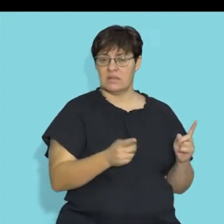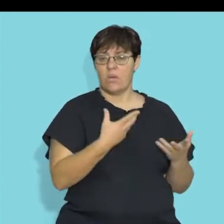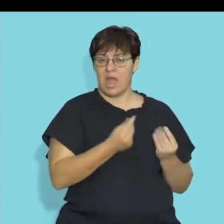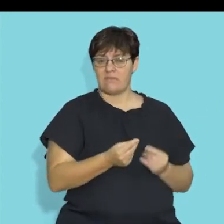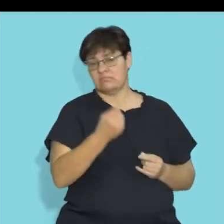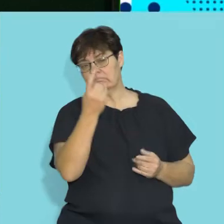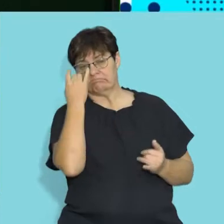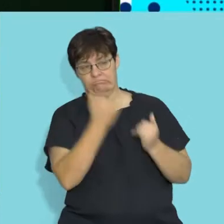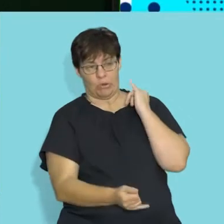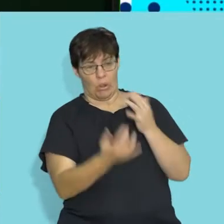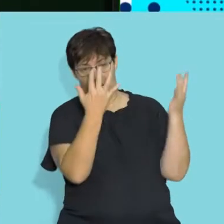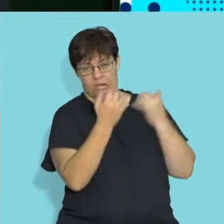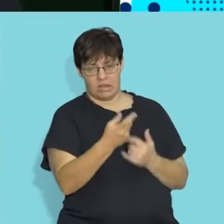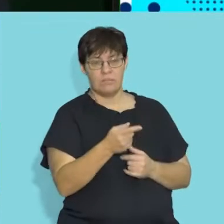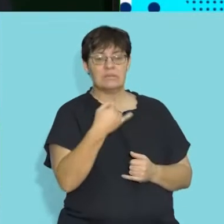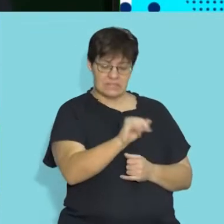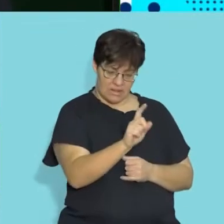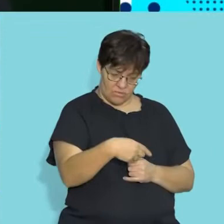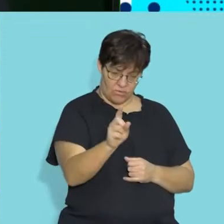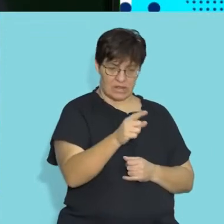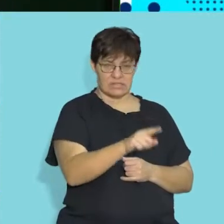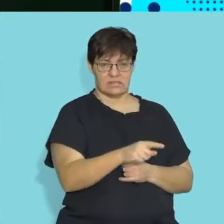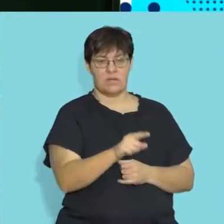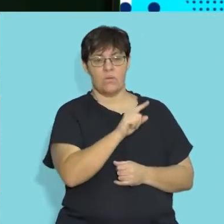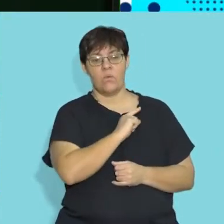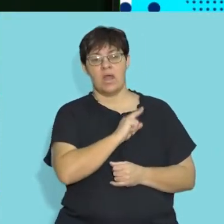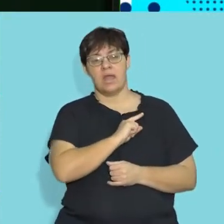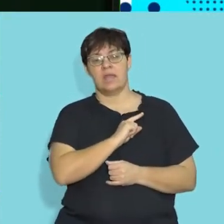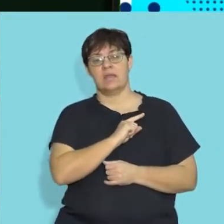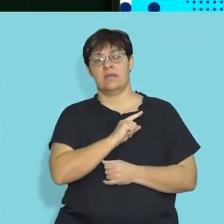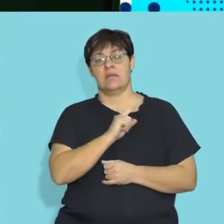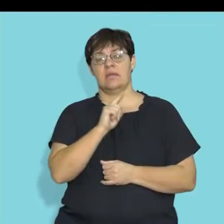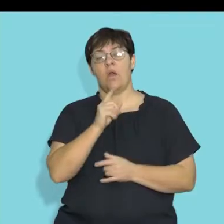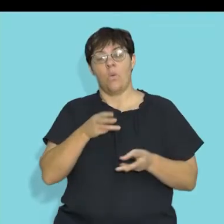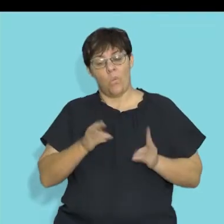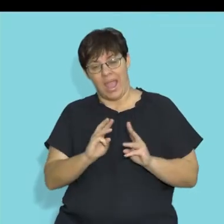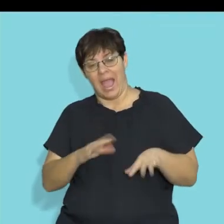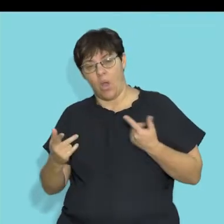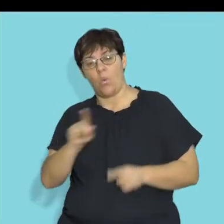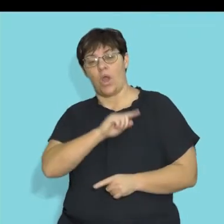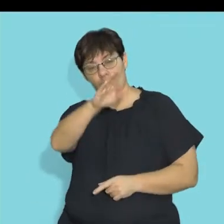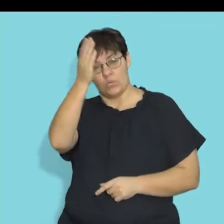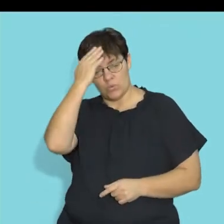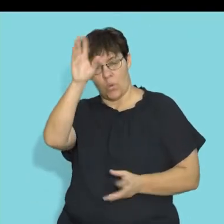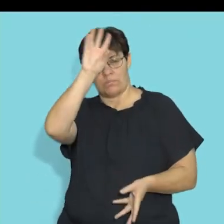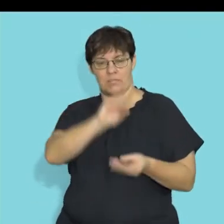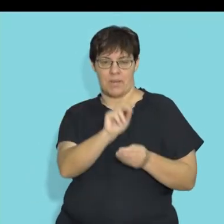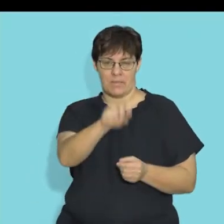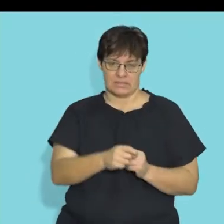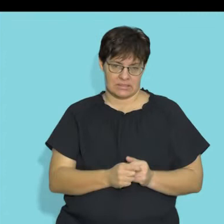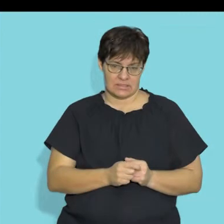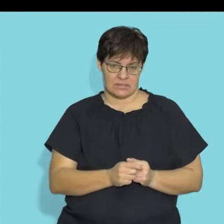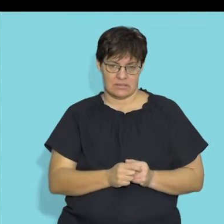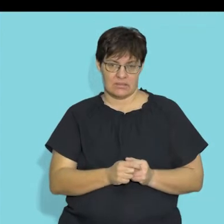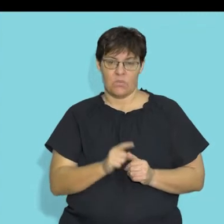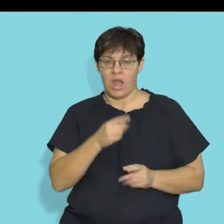of those figures? Perchance you got one of those calculations wrong. This would still be what we refer to as a method